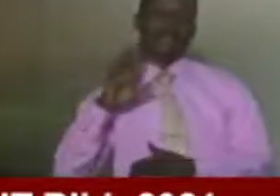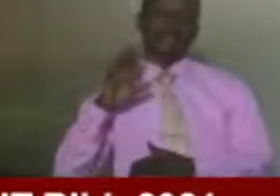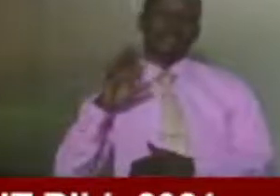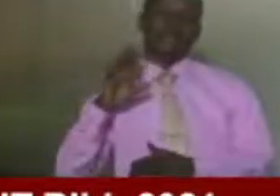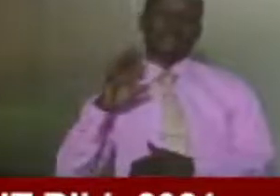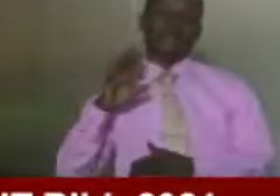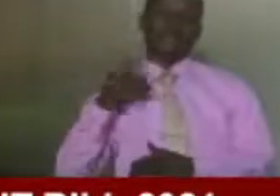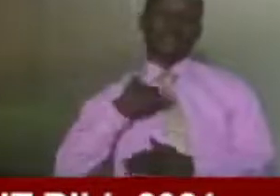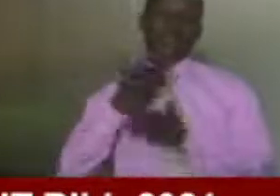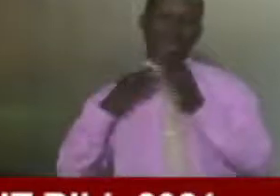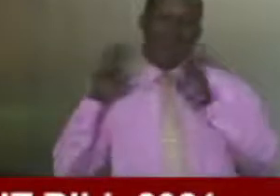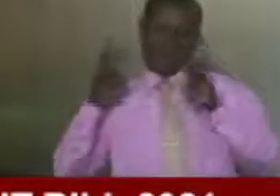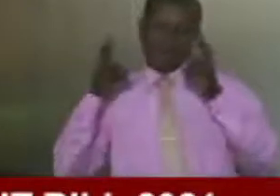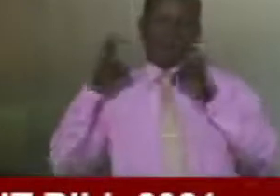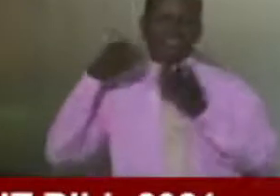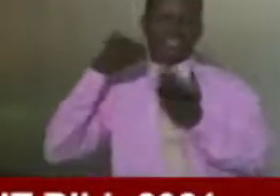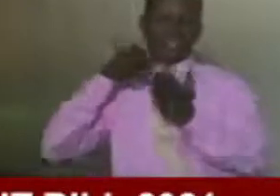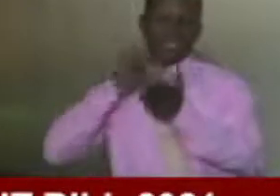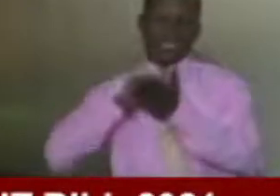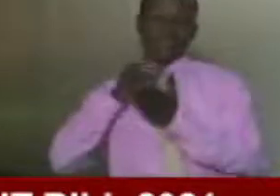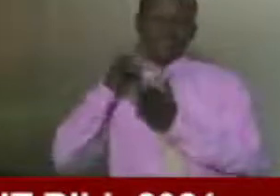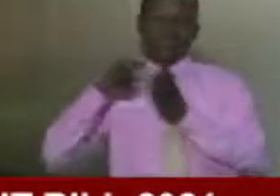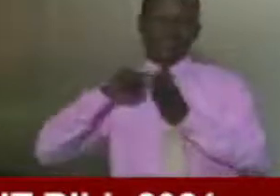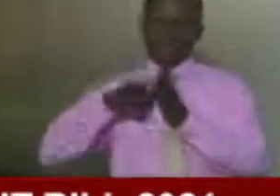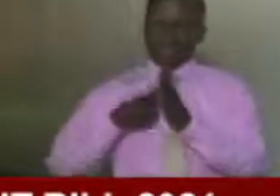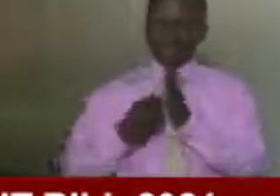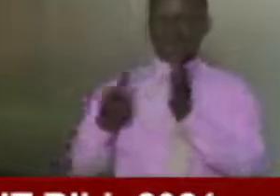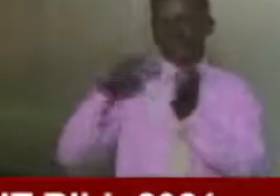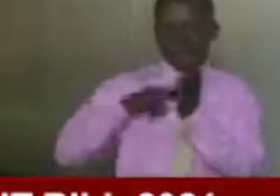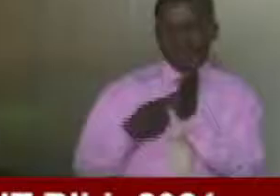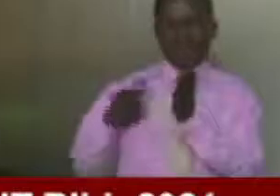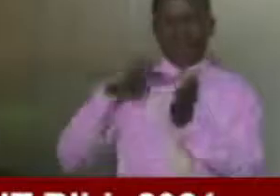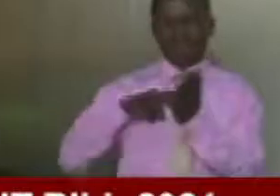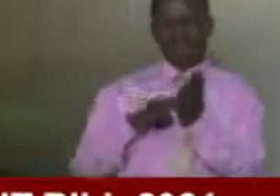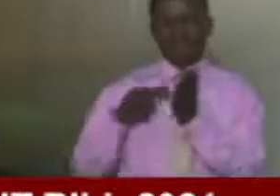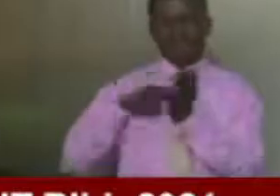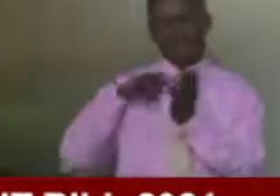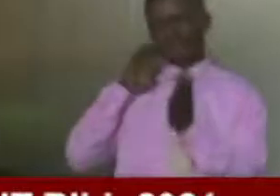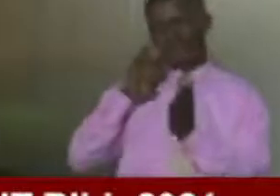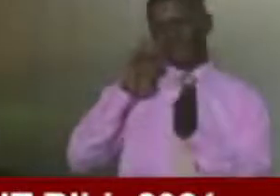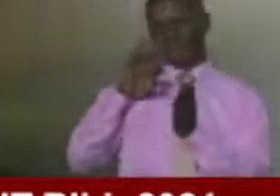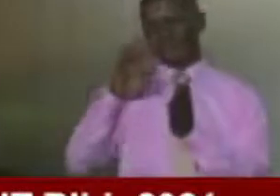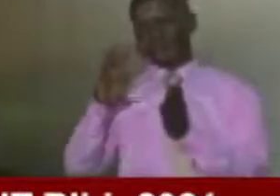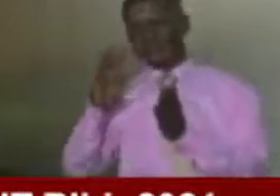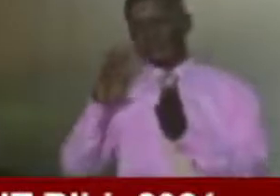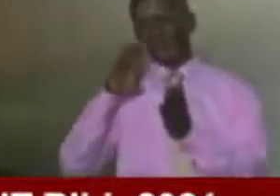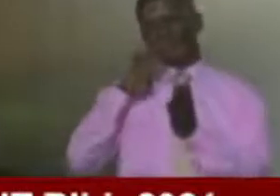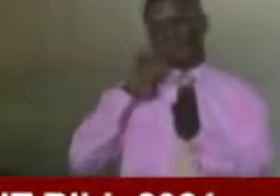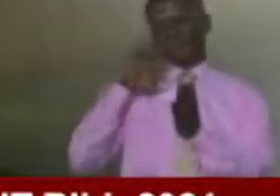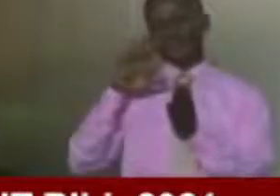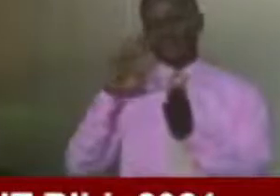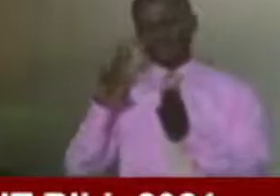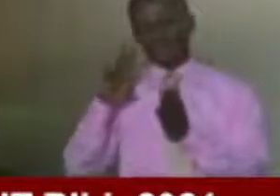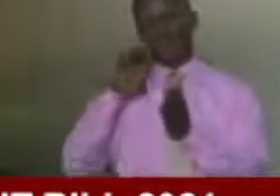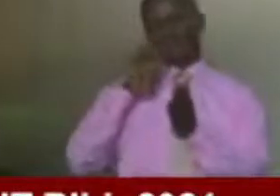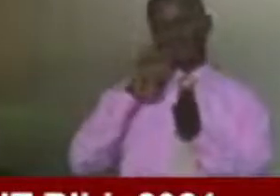There is a clause where you just have mere repetition. Clauses 4, 5, 6, 7, and 8 were